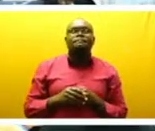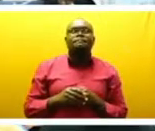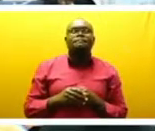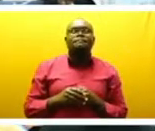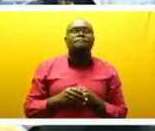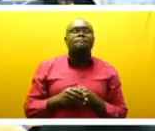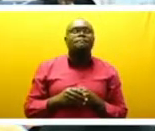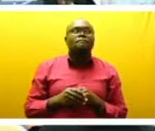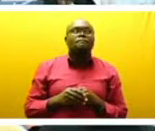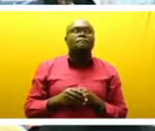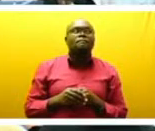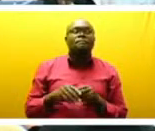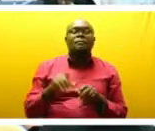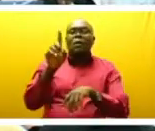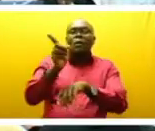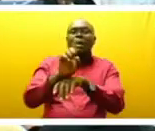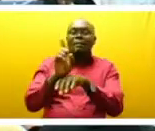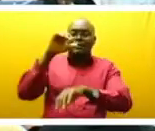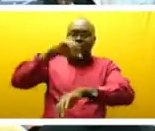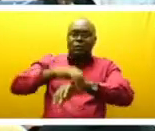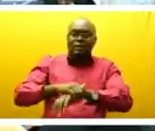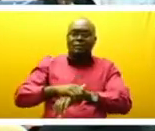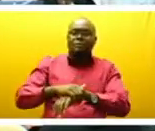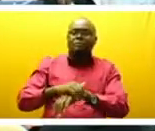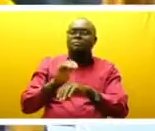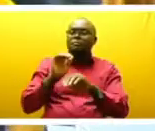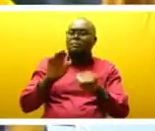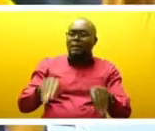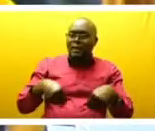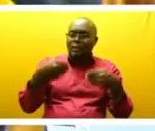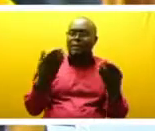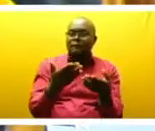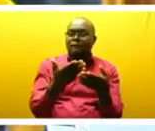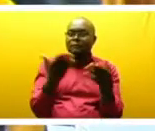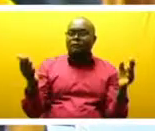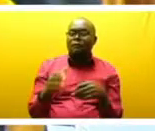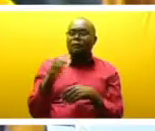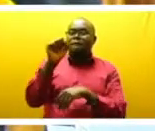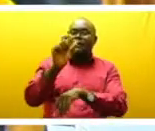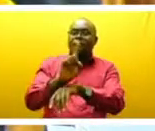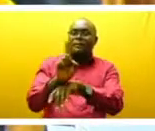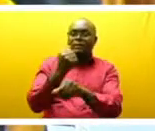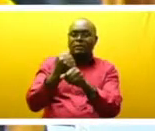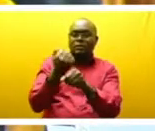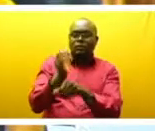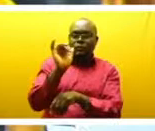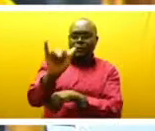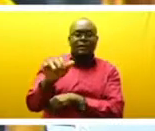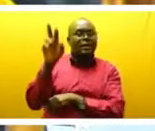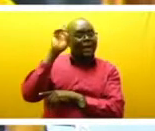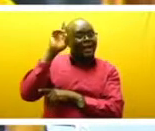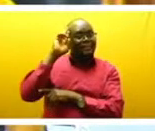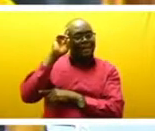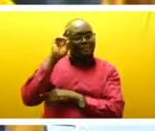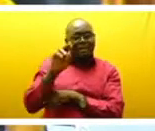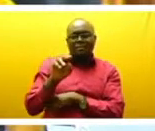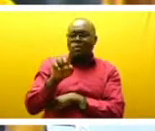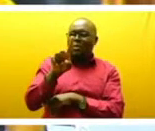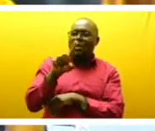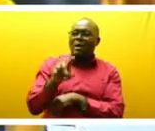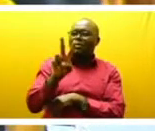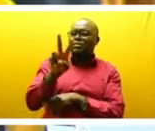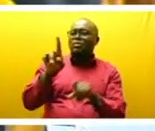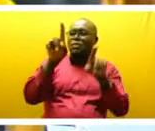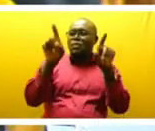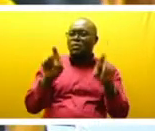Just give me 1 minute, I'll get my notes. Can we give you 5 minutes to do that? I remember it was like 1 or 2 questions which